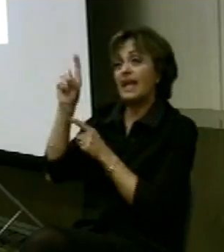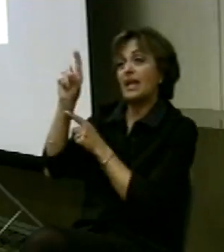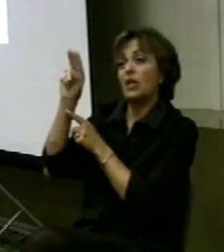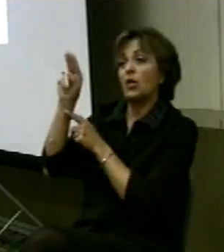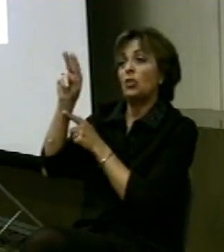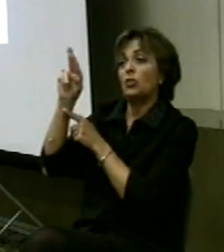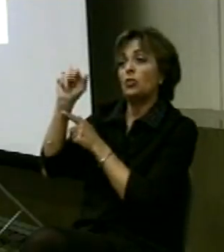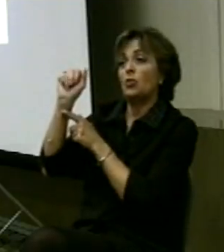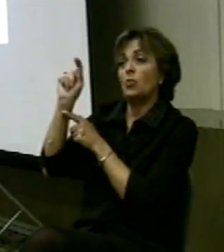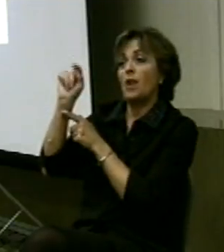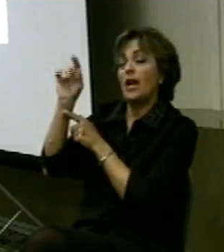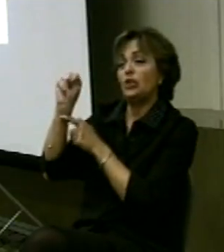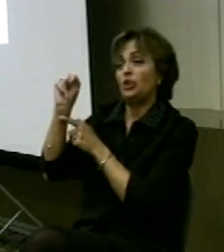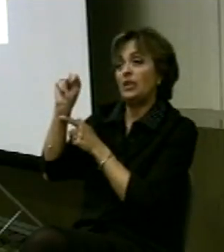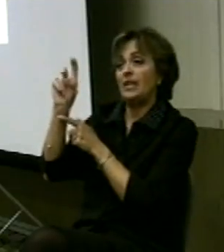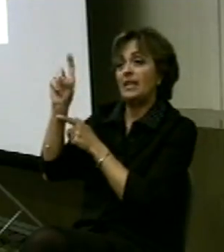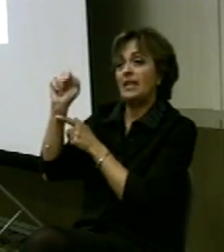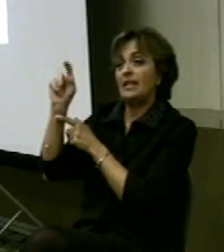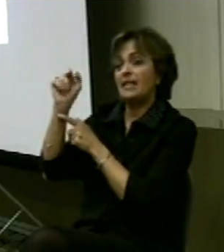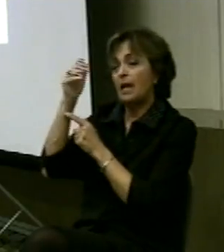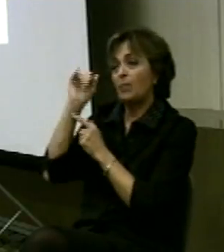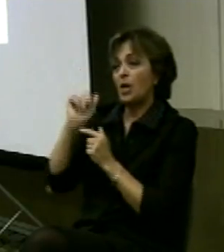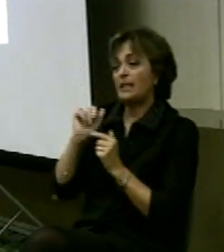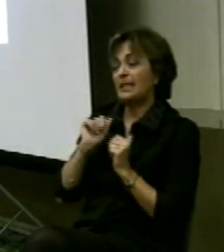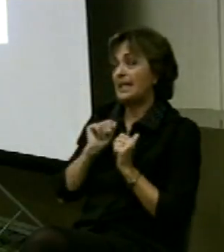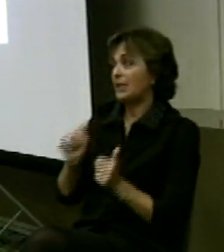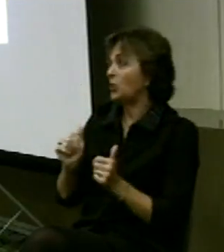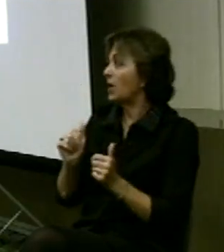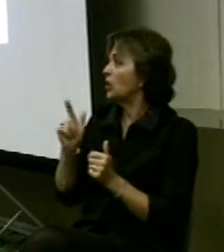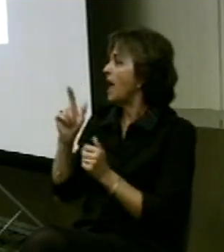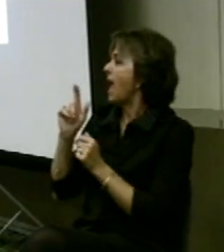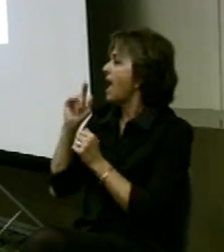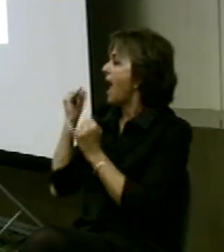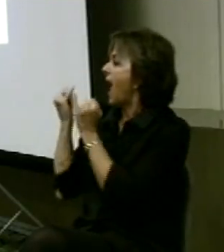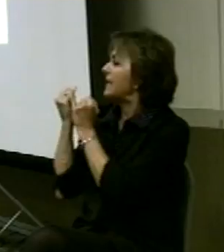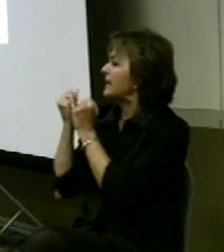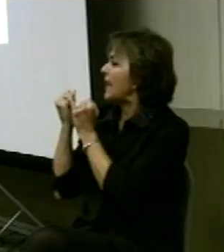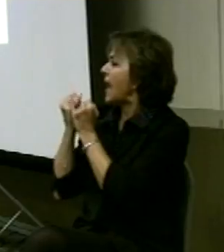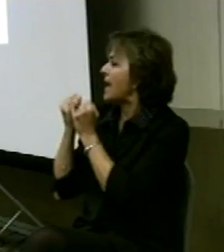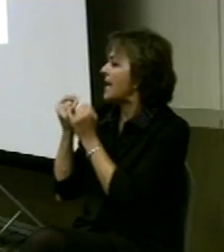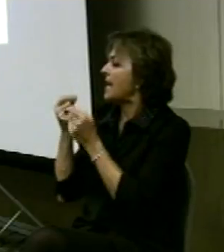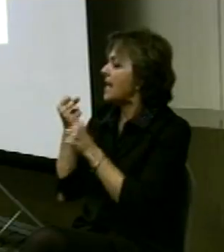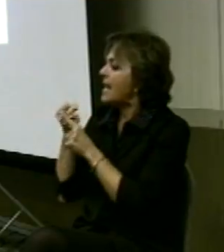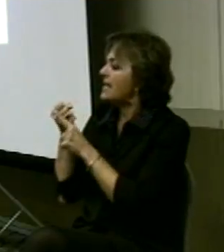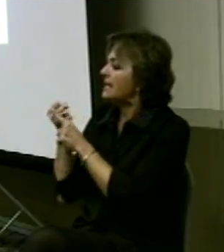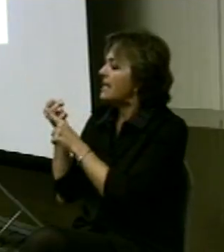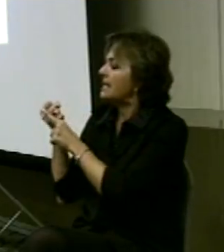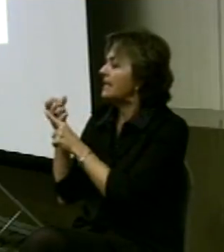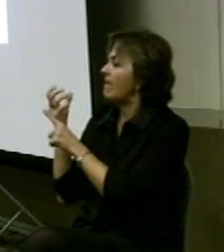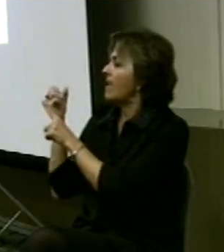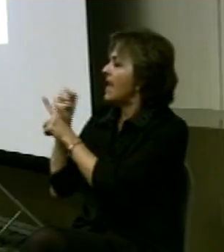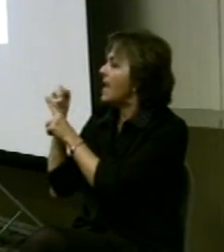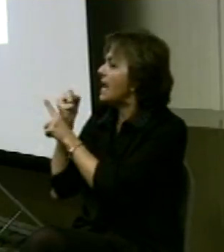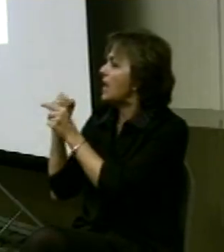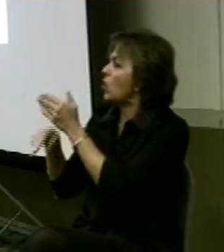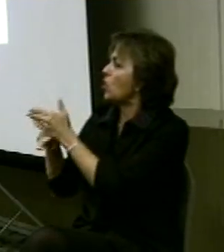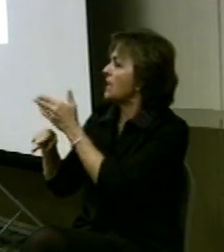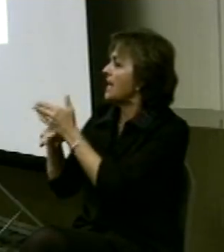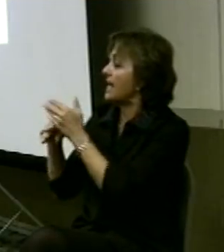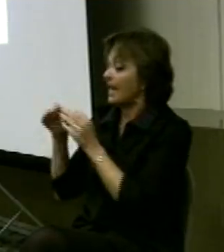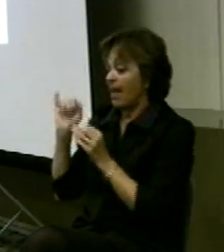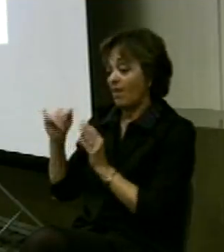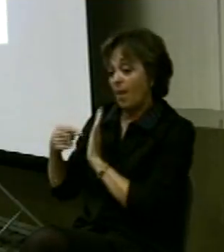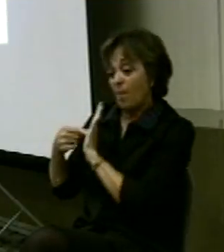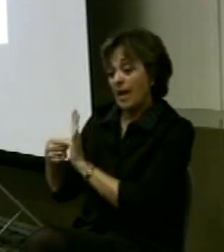because it's aggression. So isolated incidents of hitting or kicking or something like that. Now, if something like this